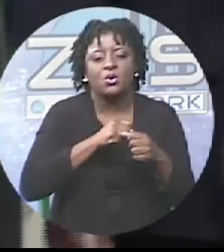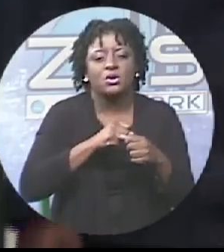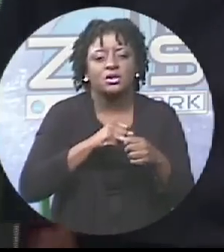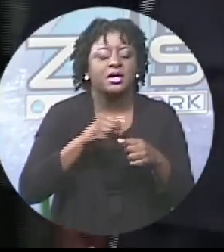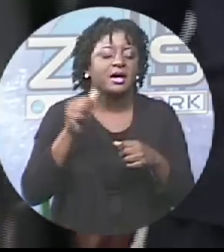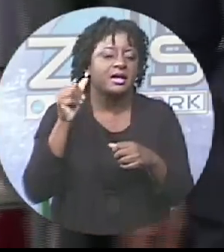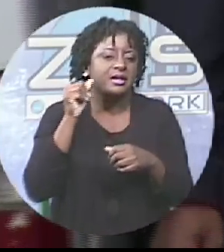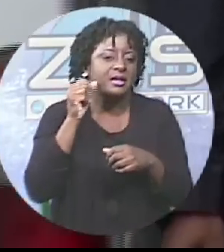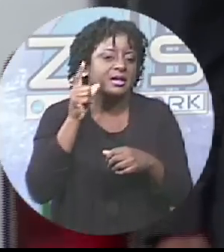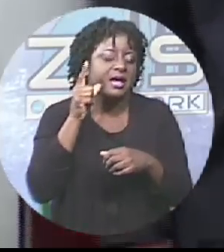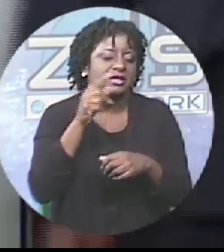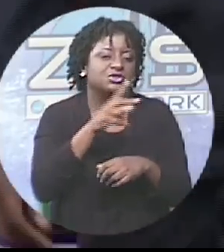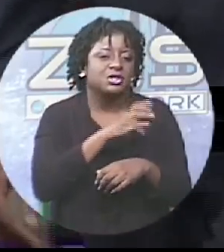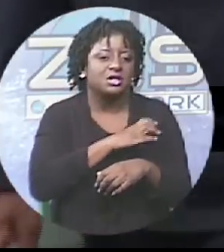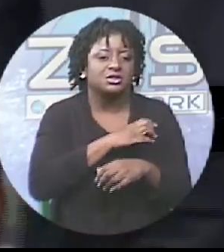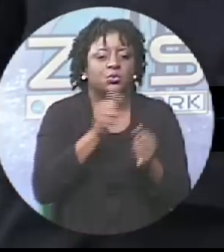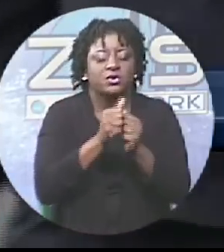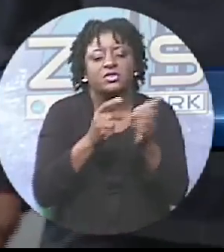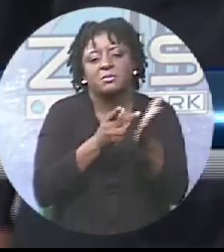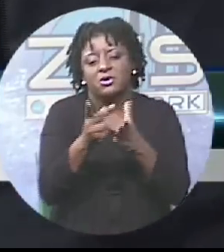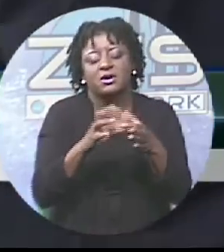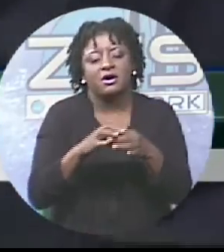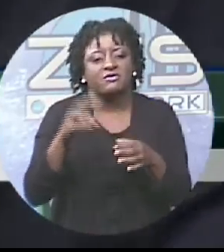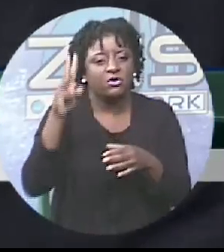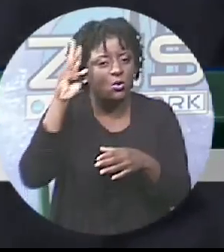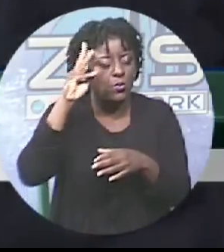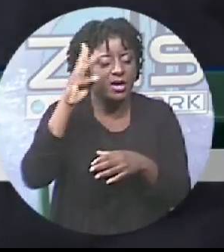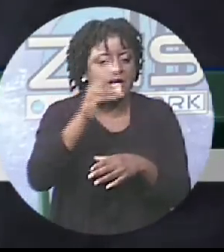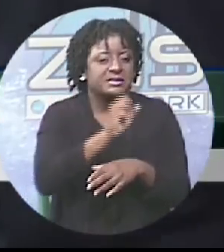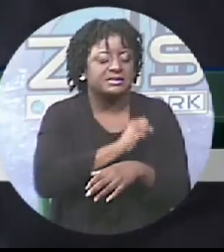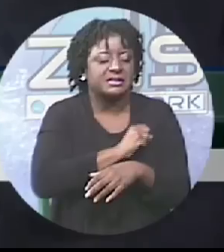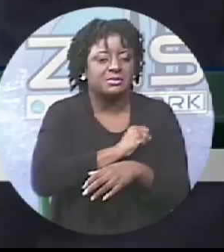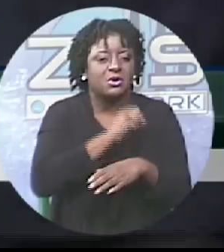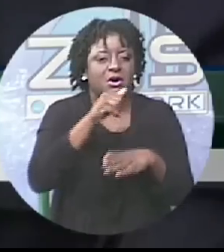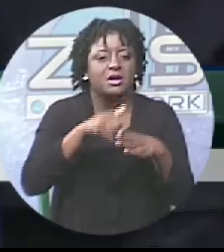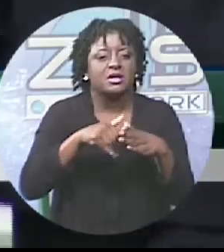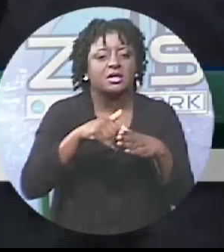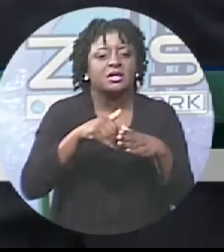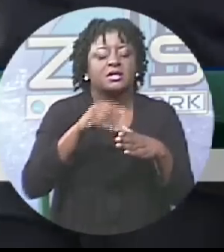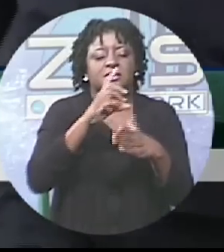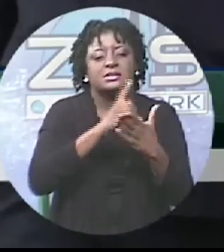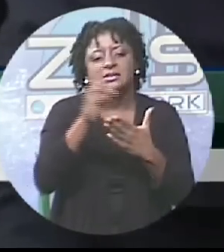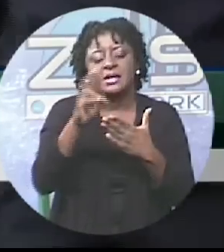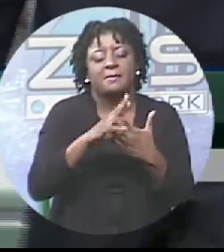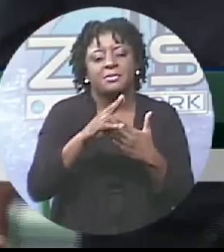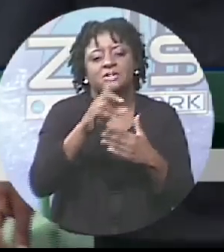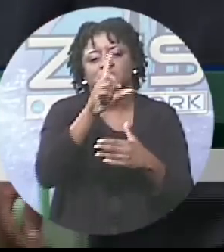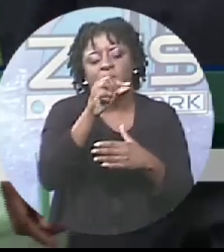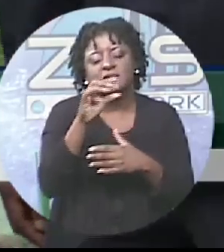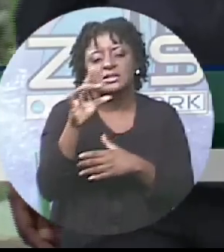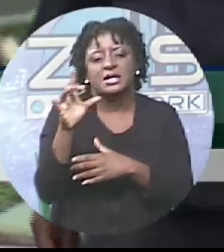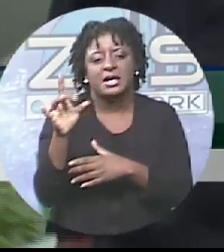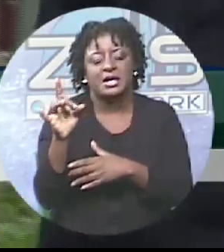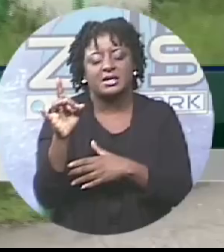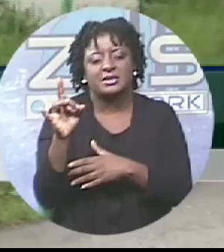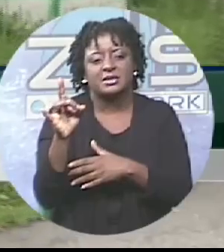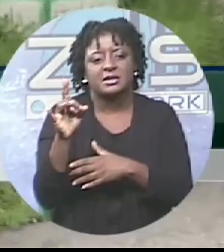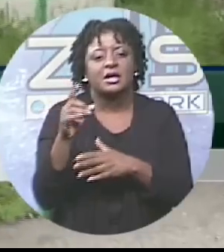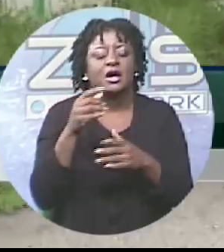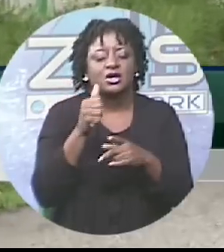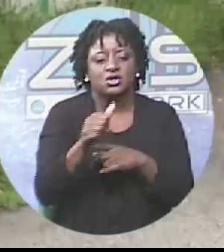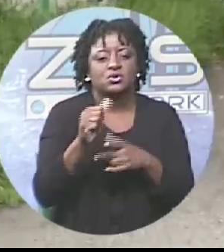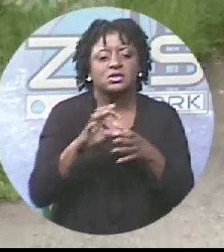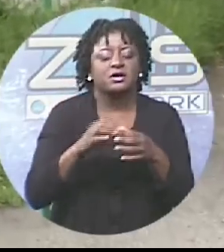of Wayne Seymour back on December 28th. Charlton is accused of fatally shooting 47-year-old Seven Hills resident Wayne